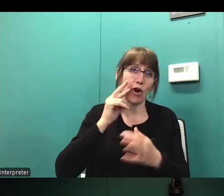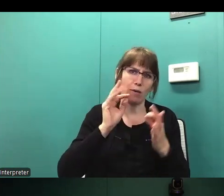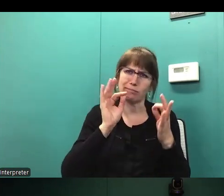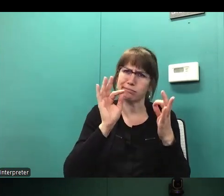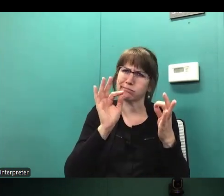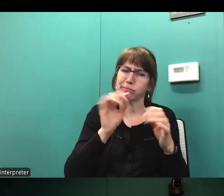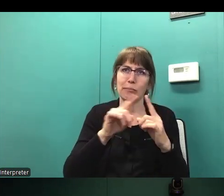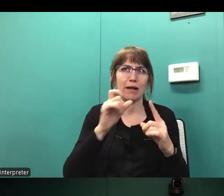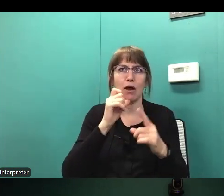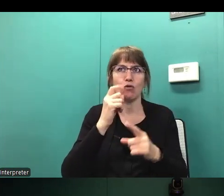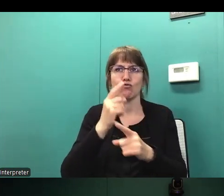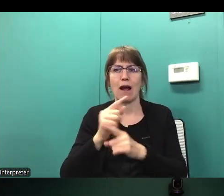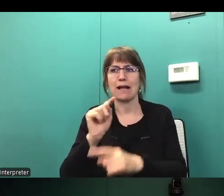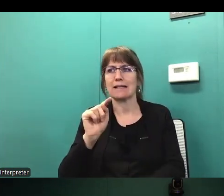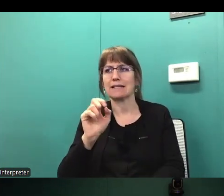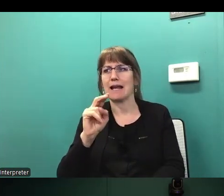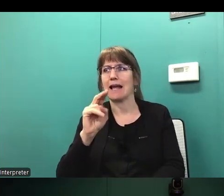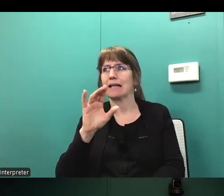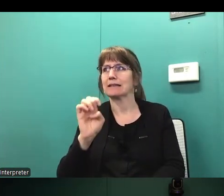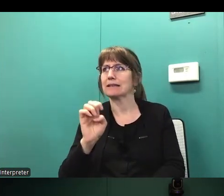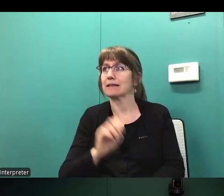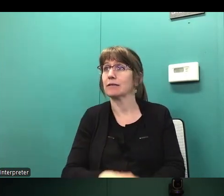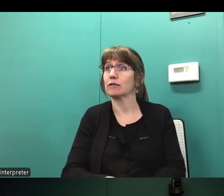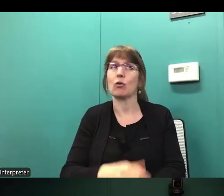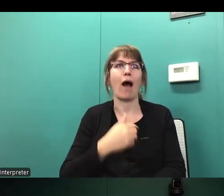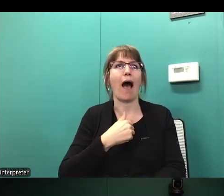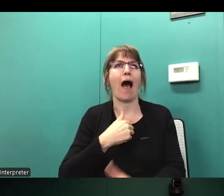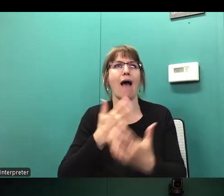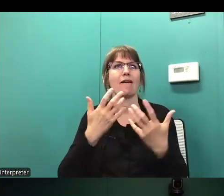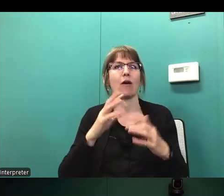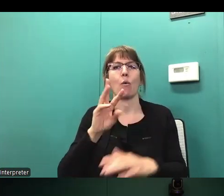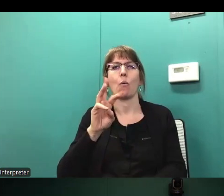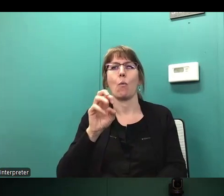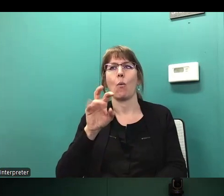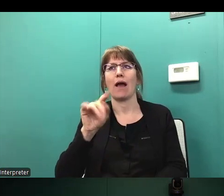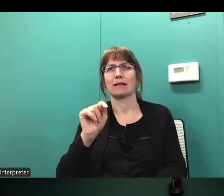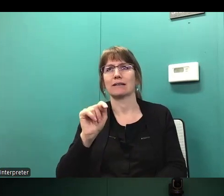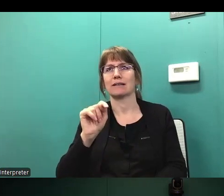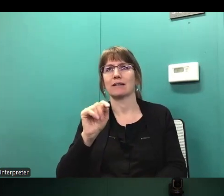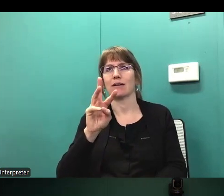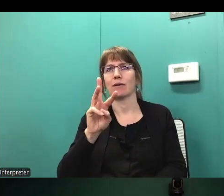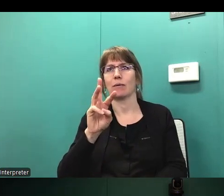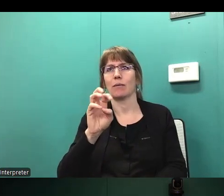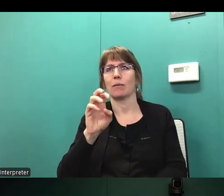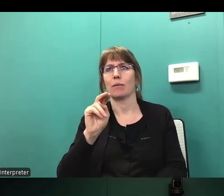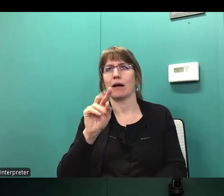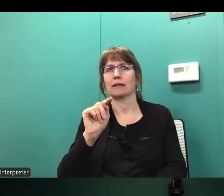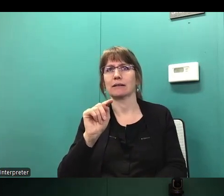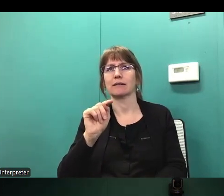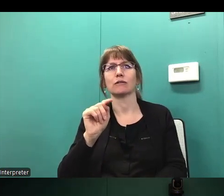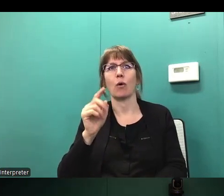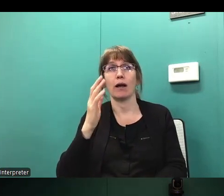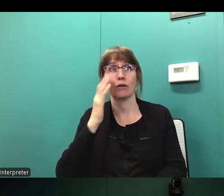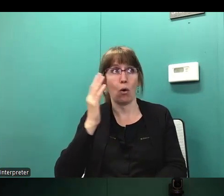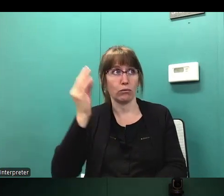it's not the right tense, that irregular past tense. So that's why I wrote I went. So I know in my brain with this language sample